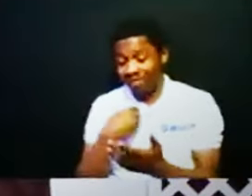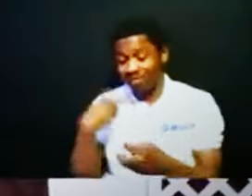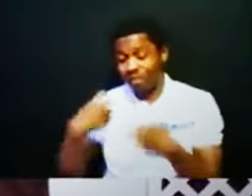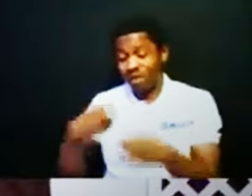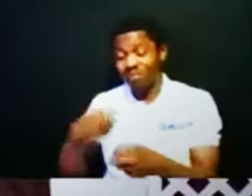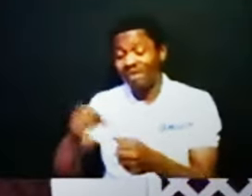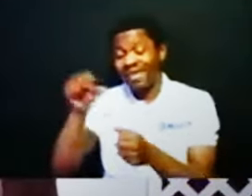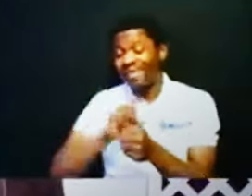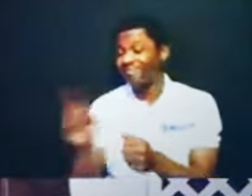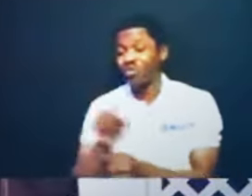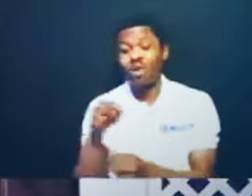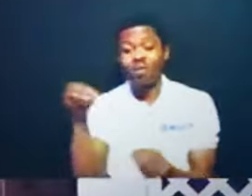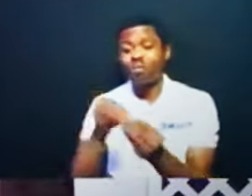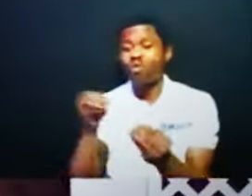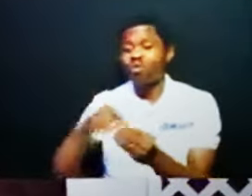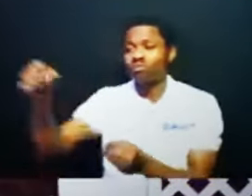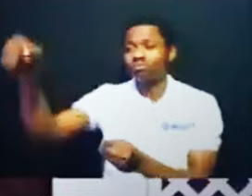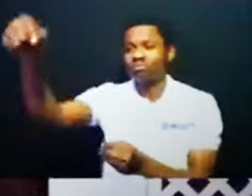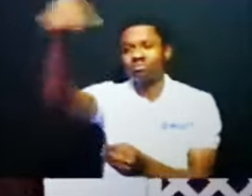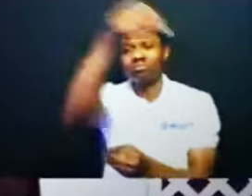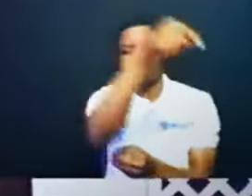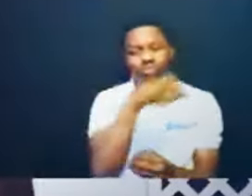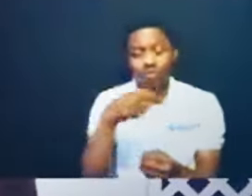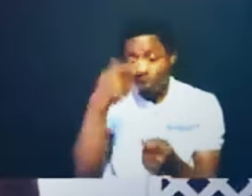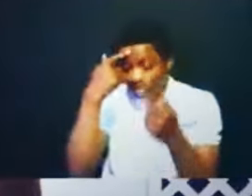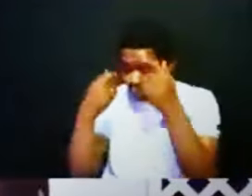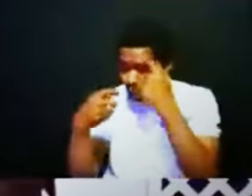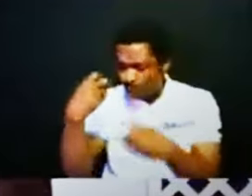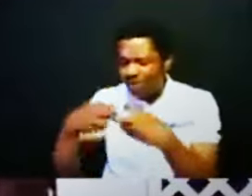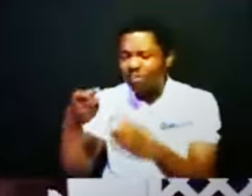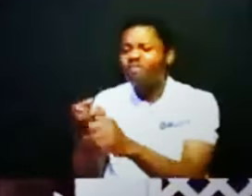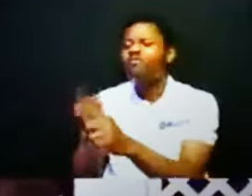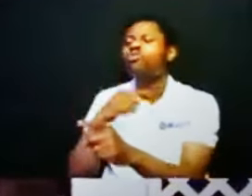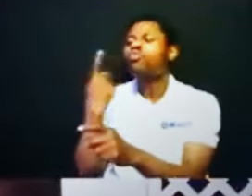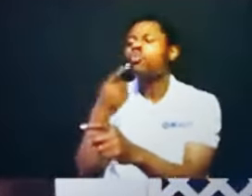Because the issues stem from people.